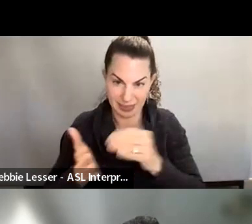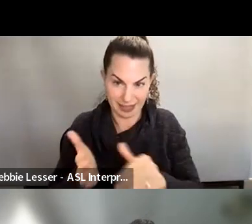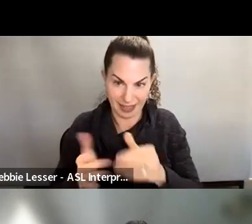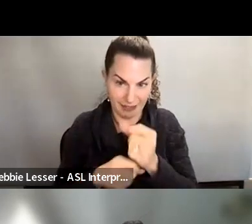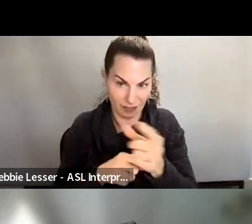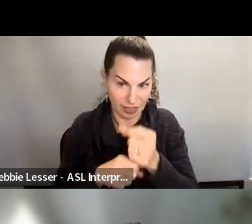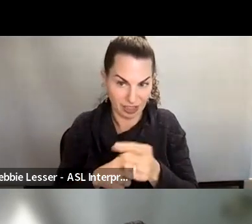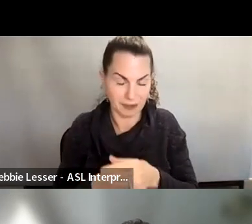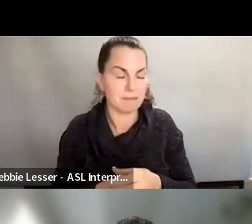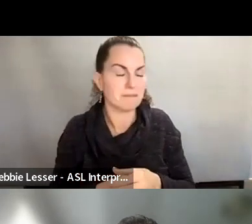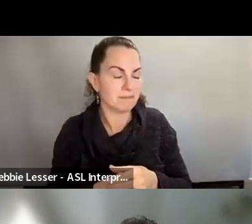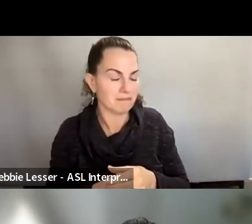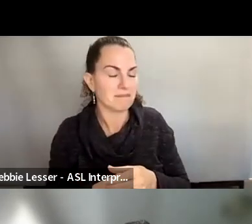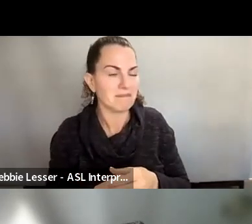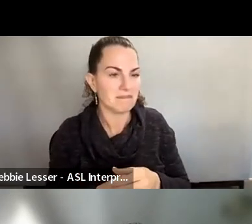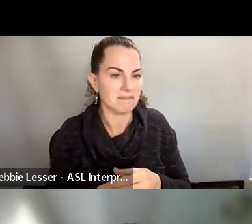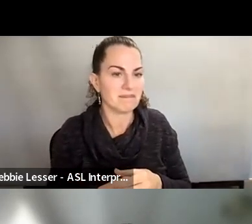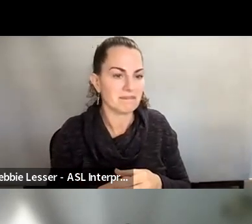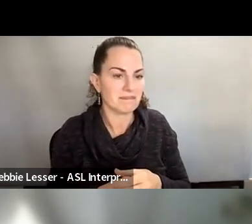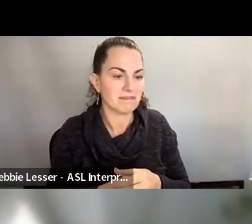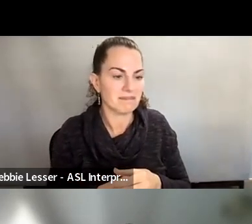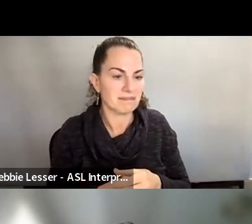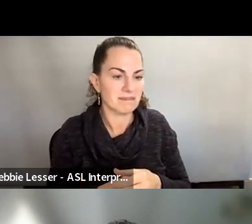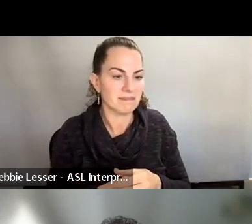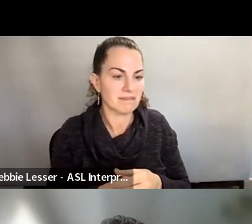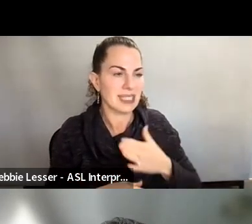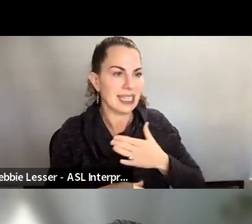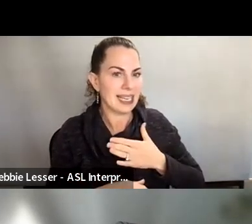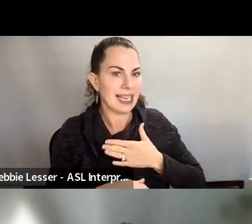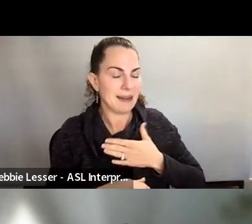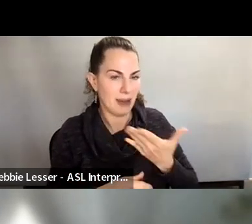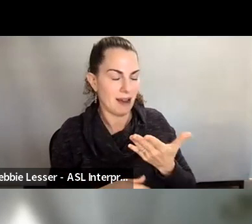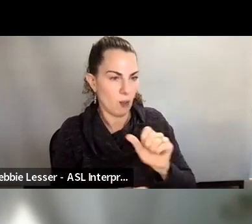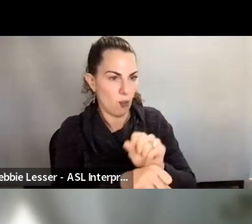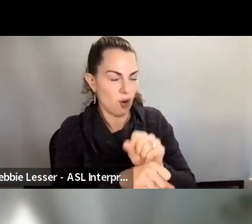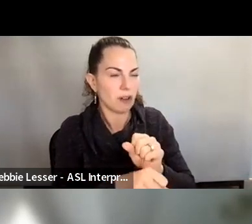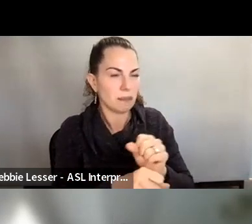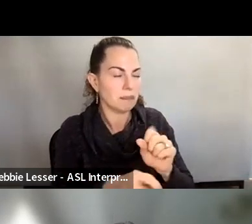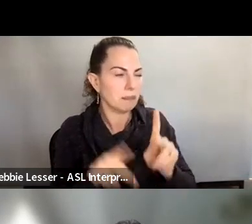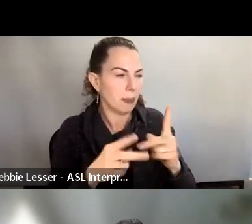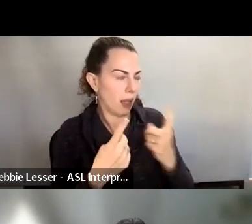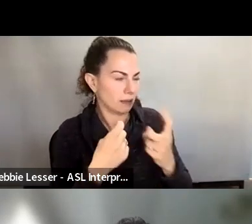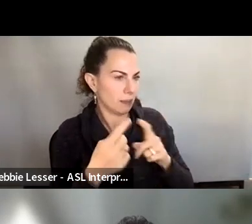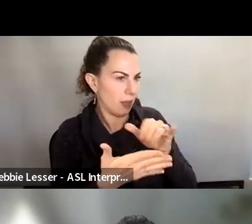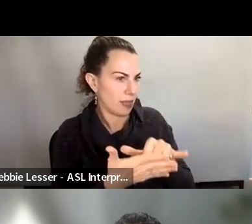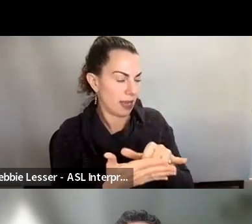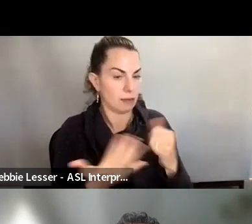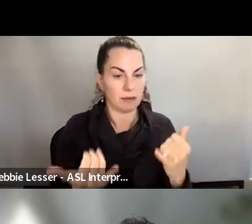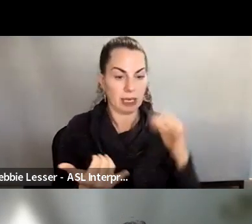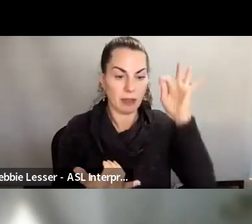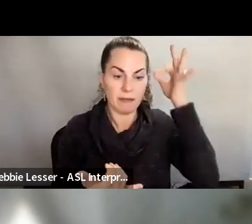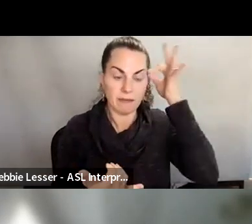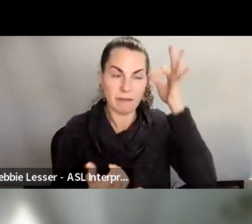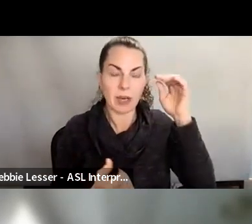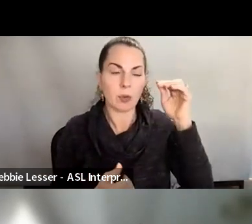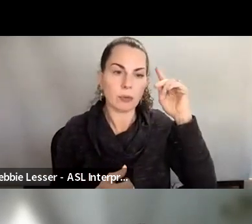Well, what I'll say is that, we've definitely been asked it. I've been asked it in my enforcement work. And, one of the things we say too is that currently the federal government is not the one that